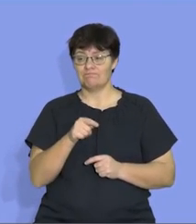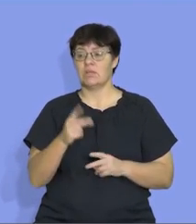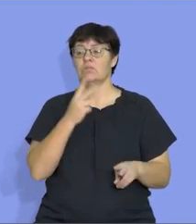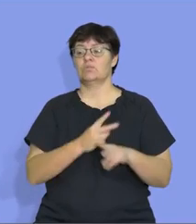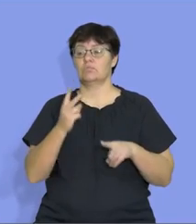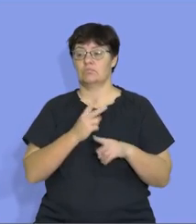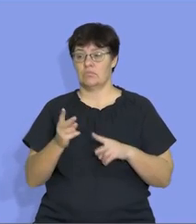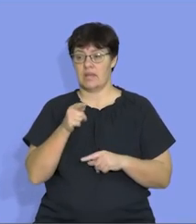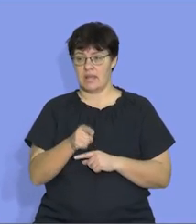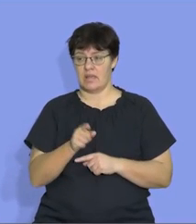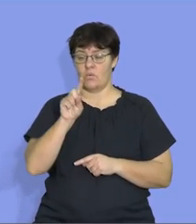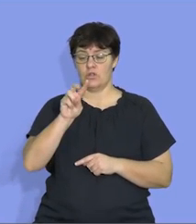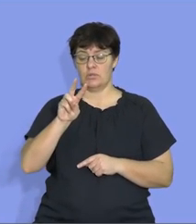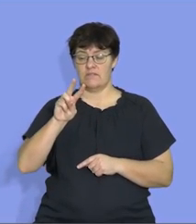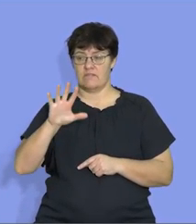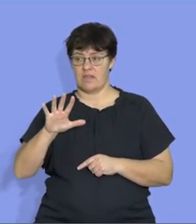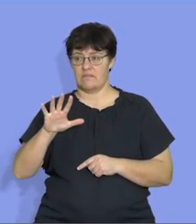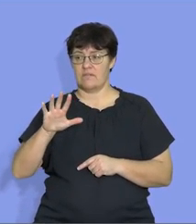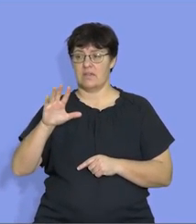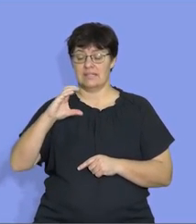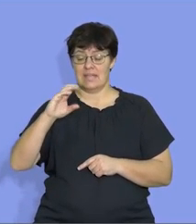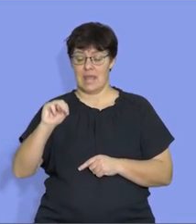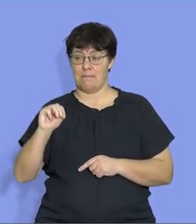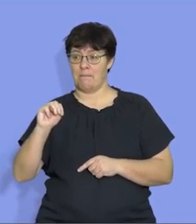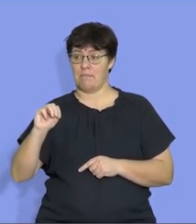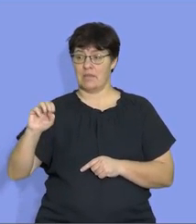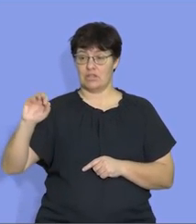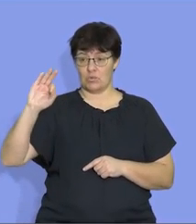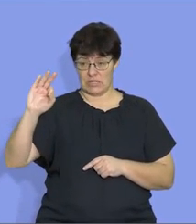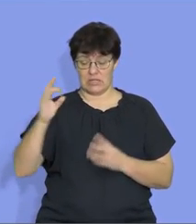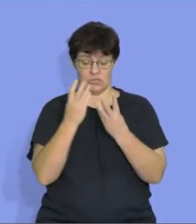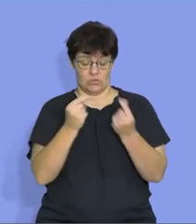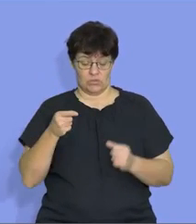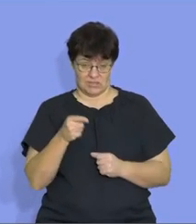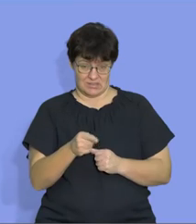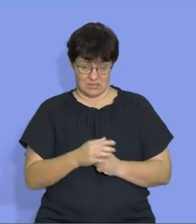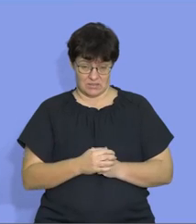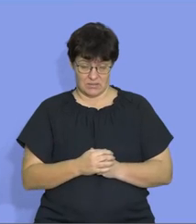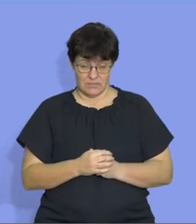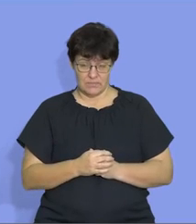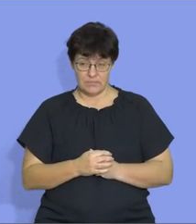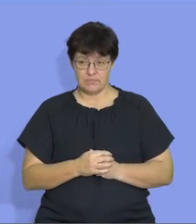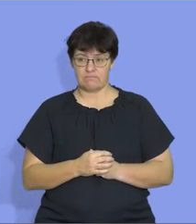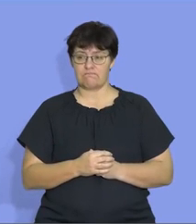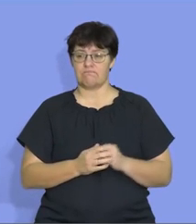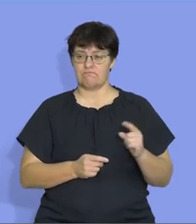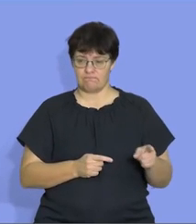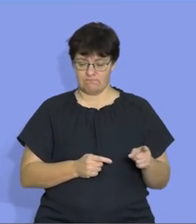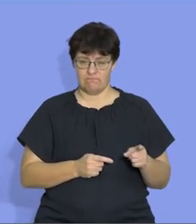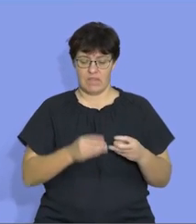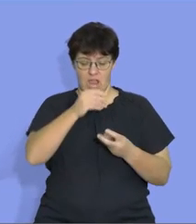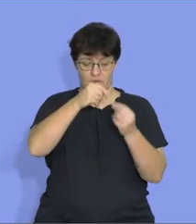prepare a 125 cubic centimeter solution, right? So the solute are granules that will